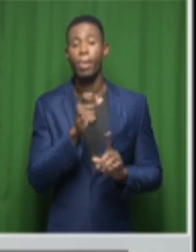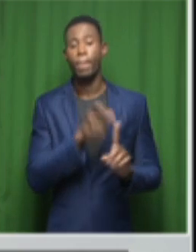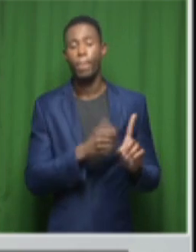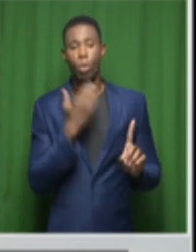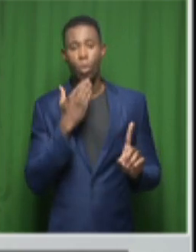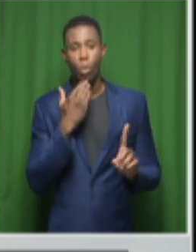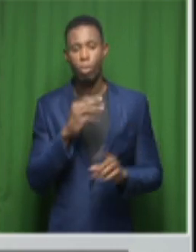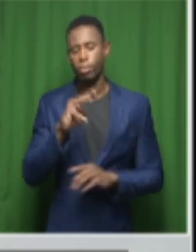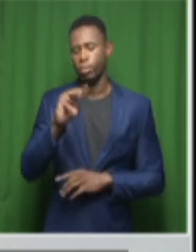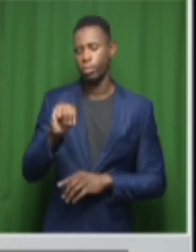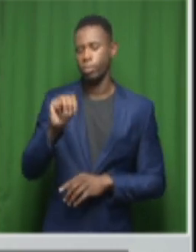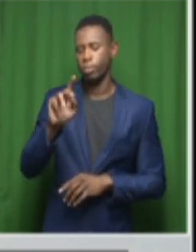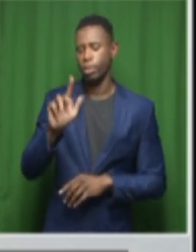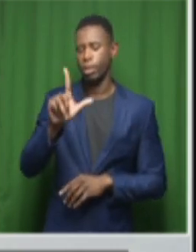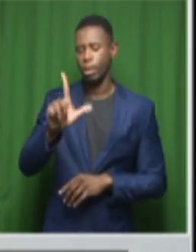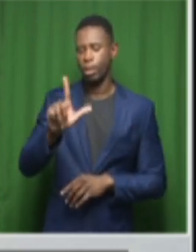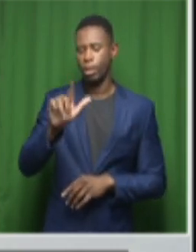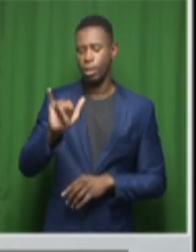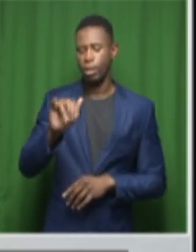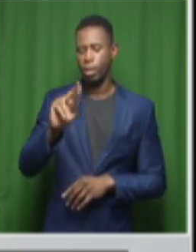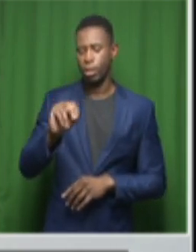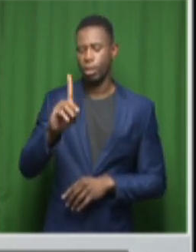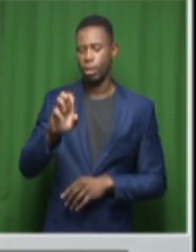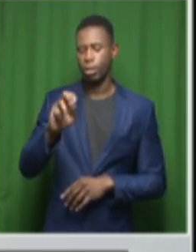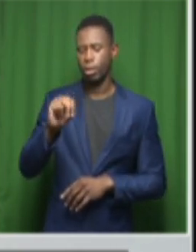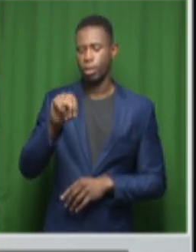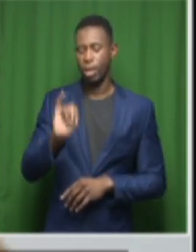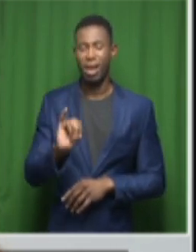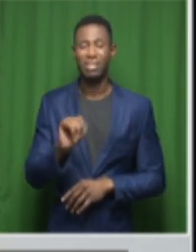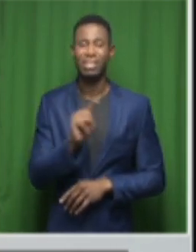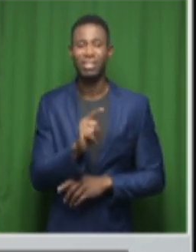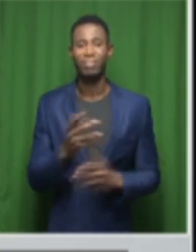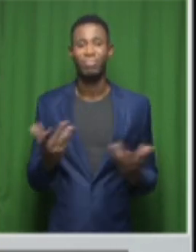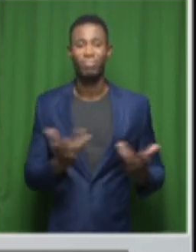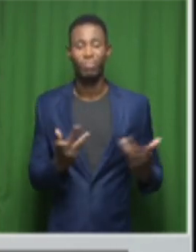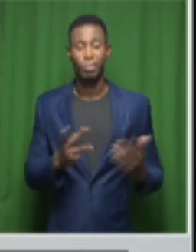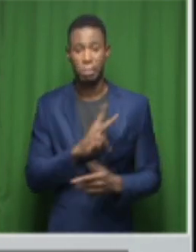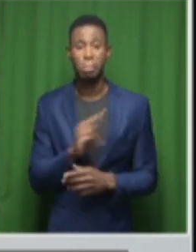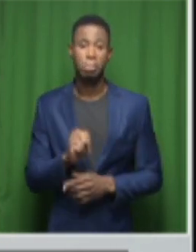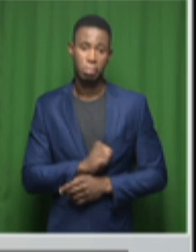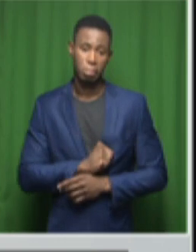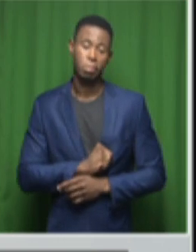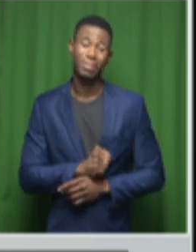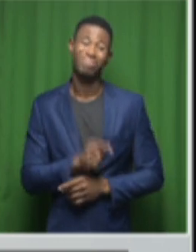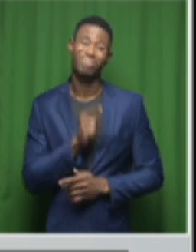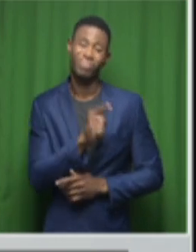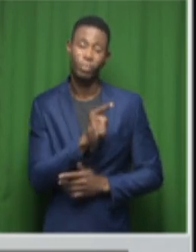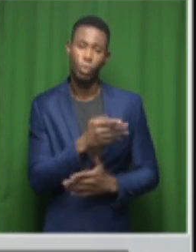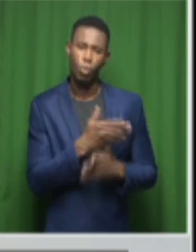Kize, who's in KZN. So his work doesn't have the